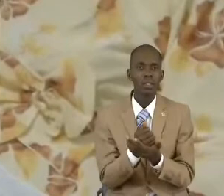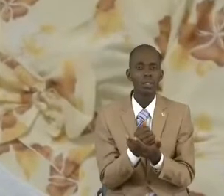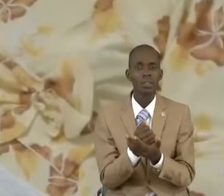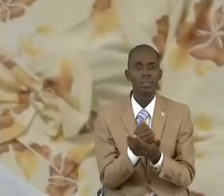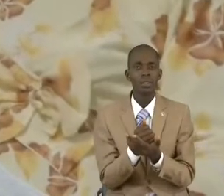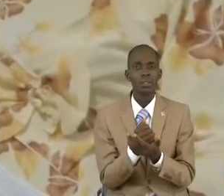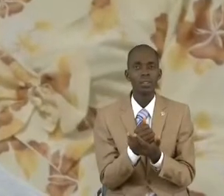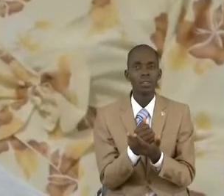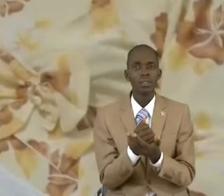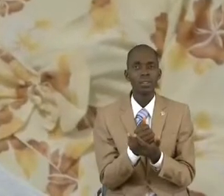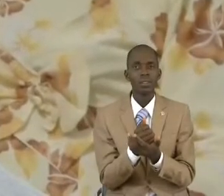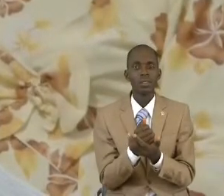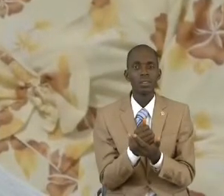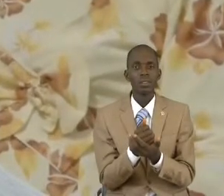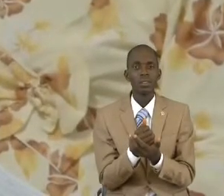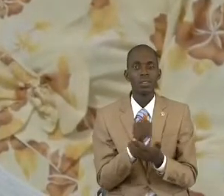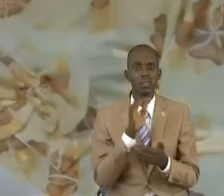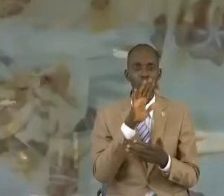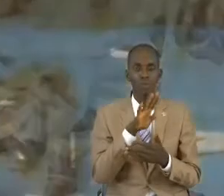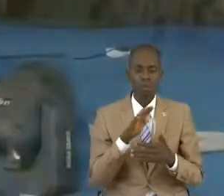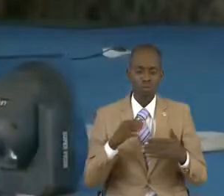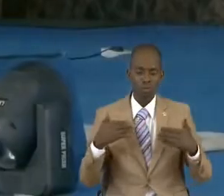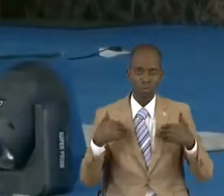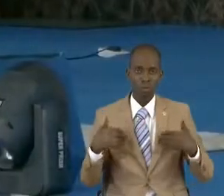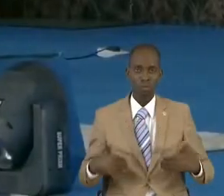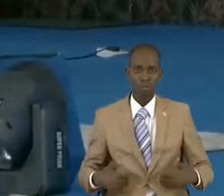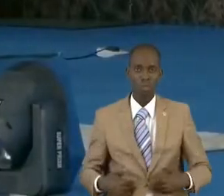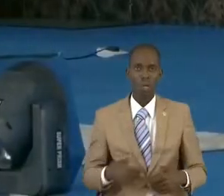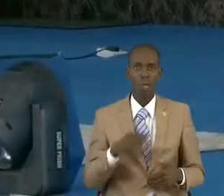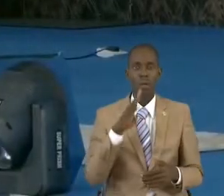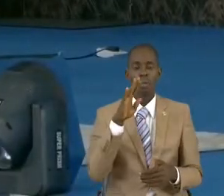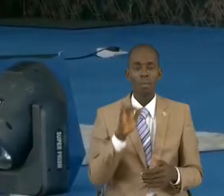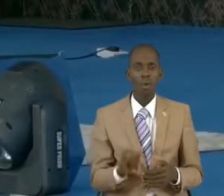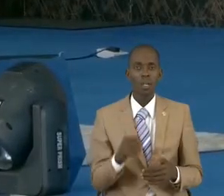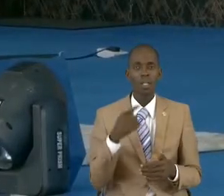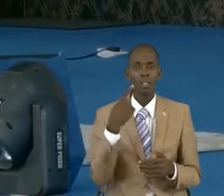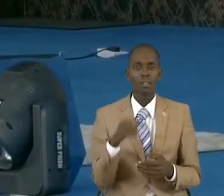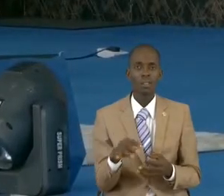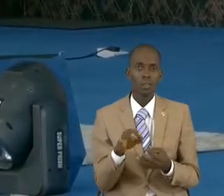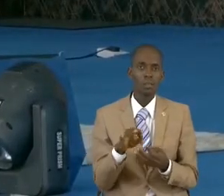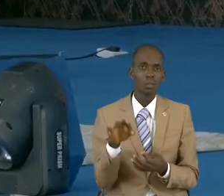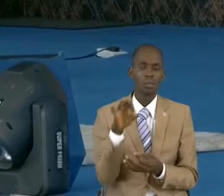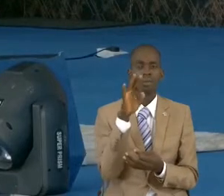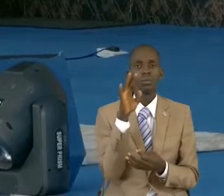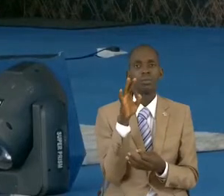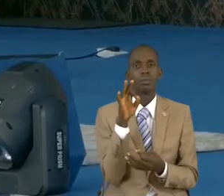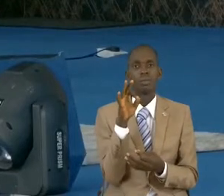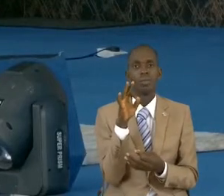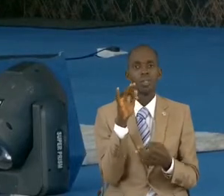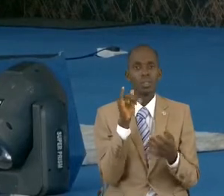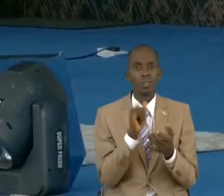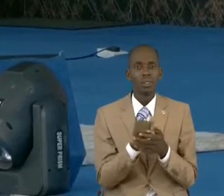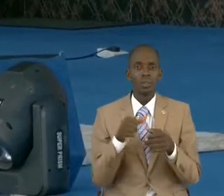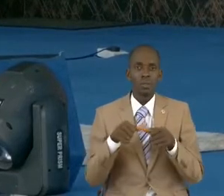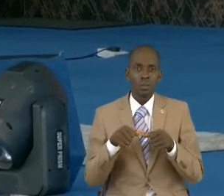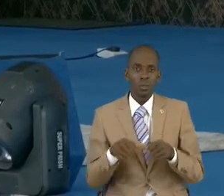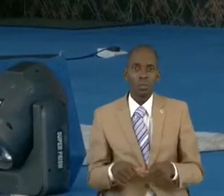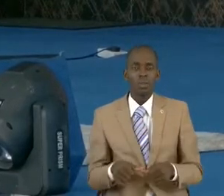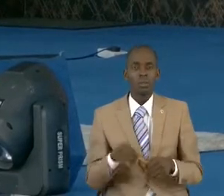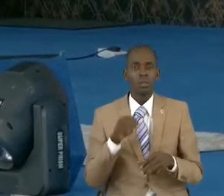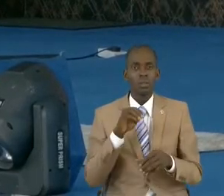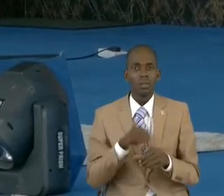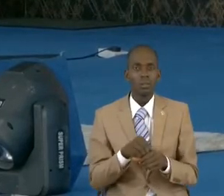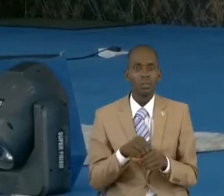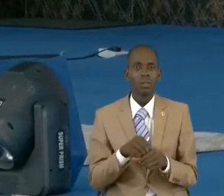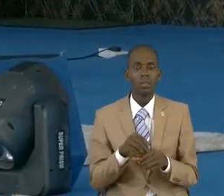Amen. Quicken your mortal bodies by the spirit that dwelleth in